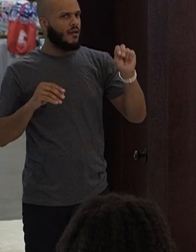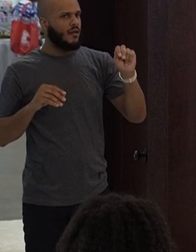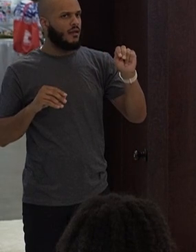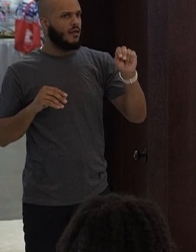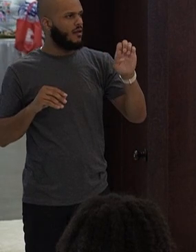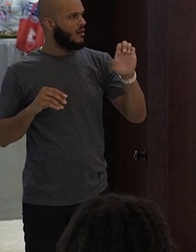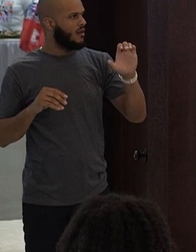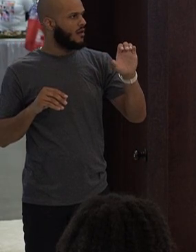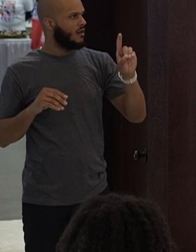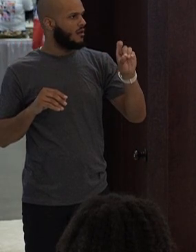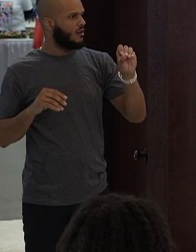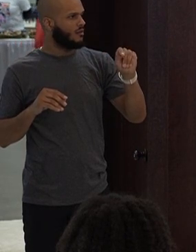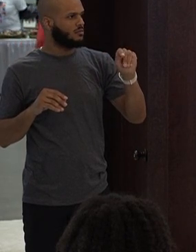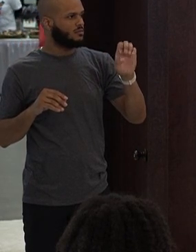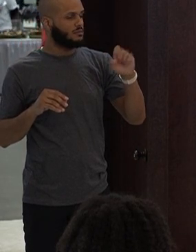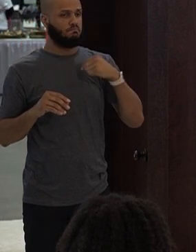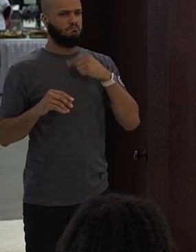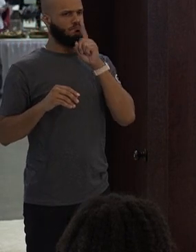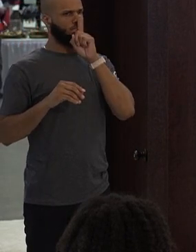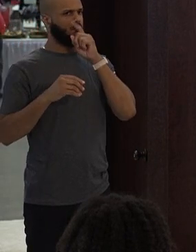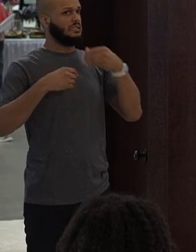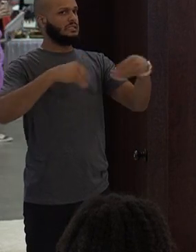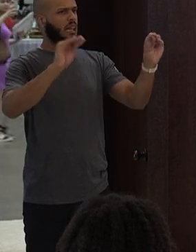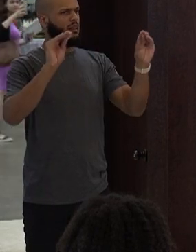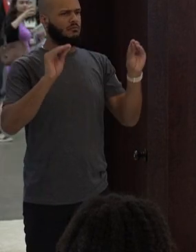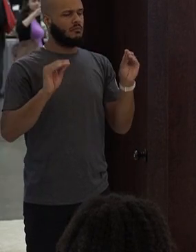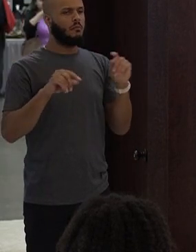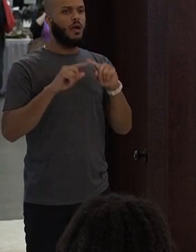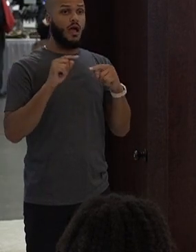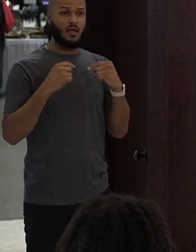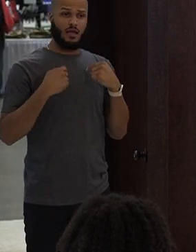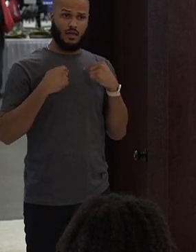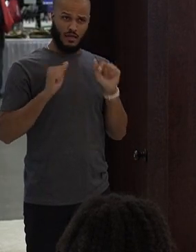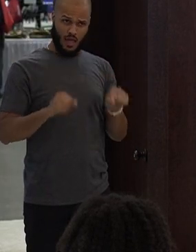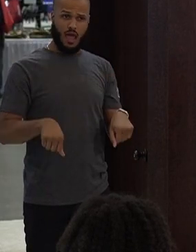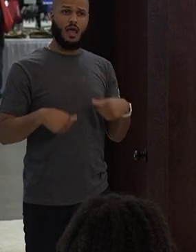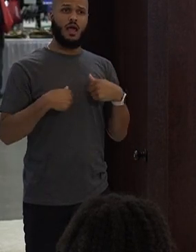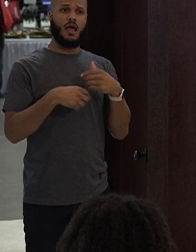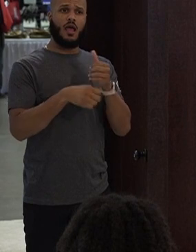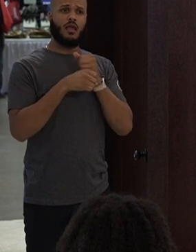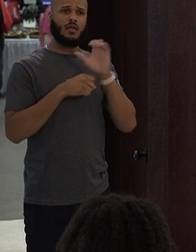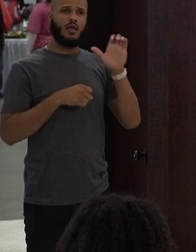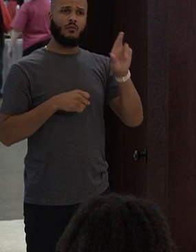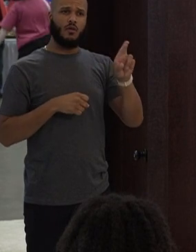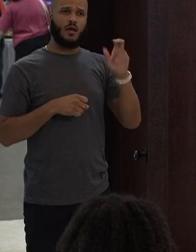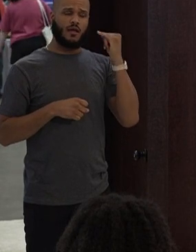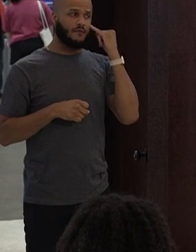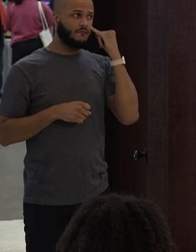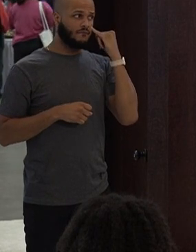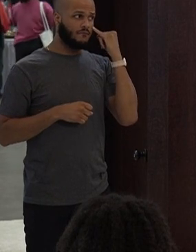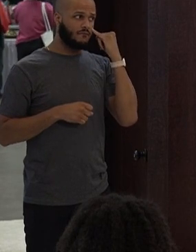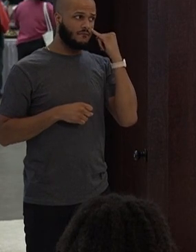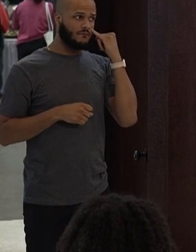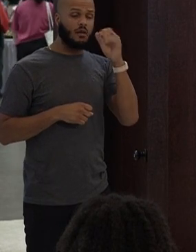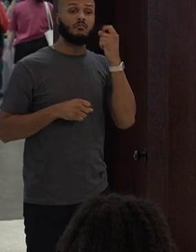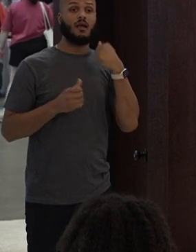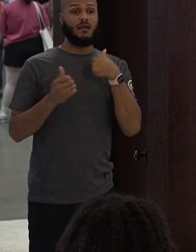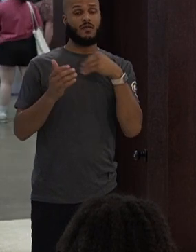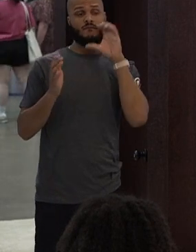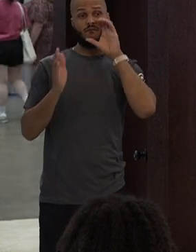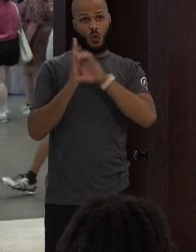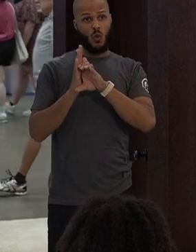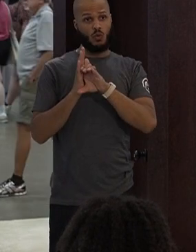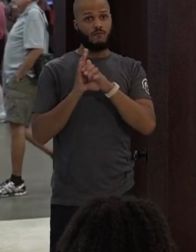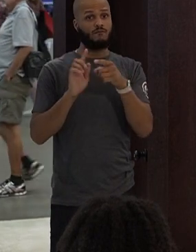I'm not planning on selling it, but can I get a copyright on it if I'm having their photos that